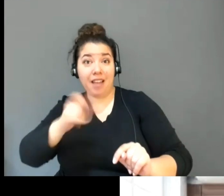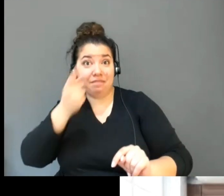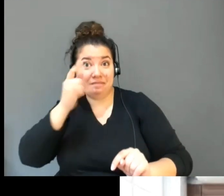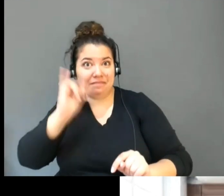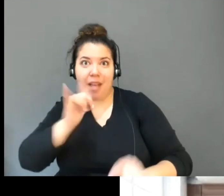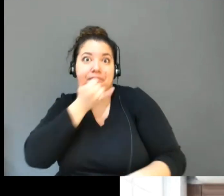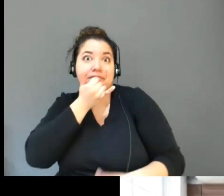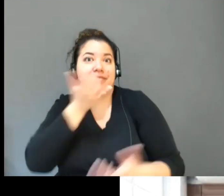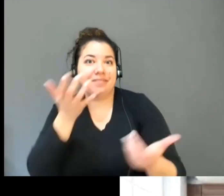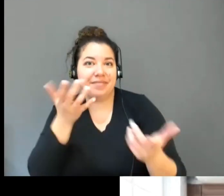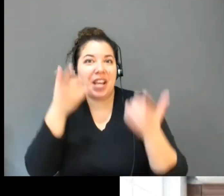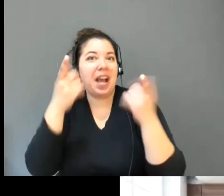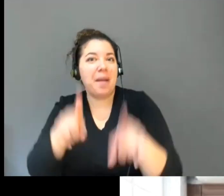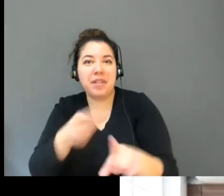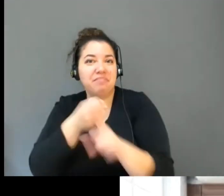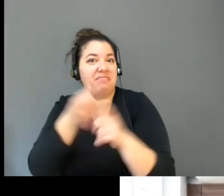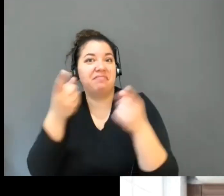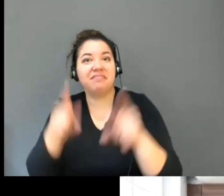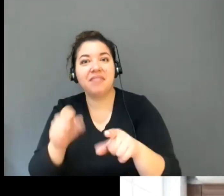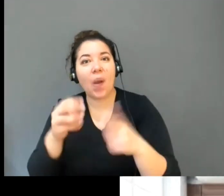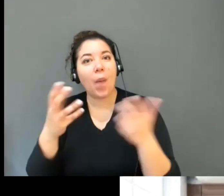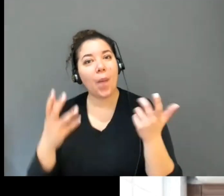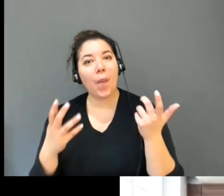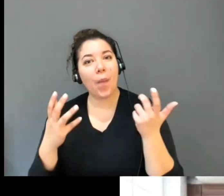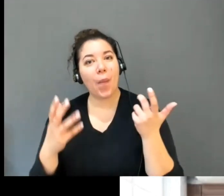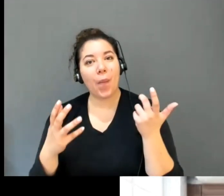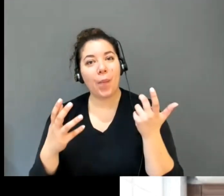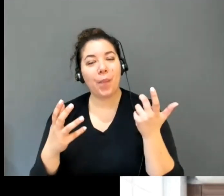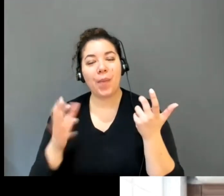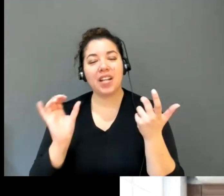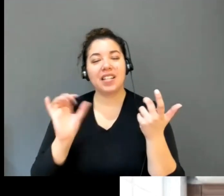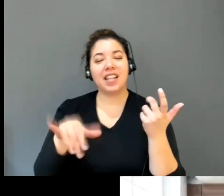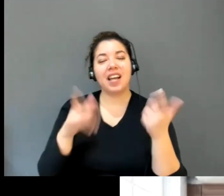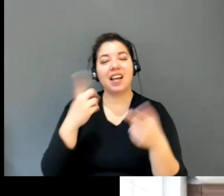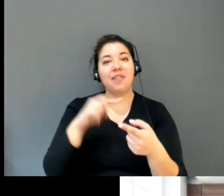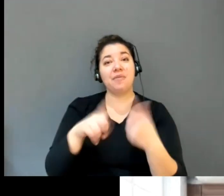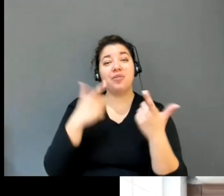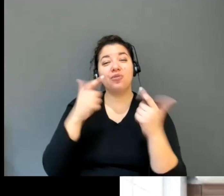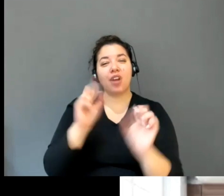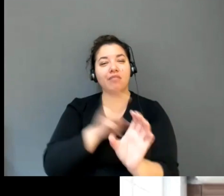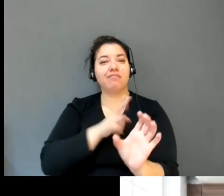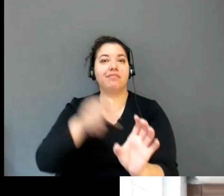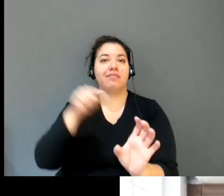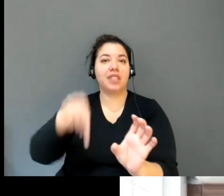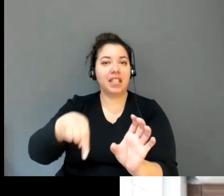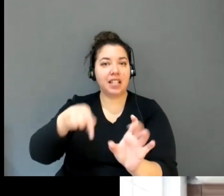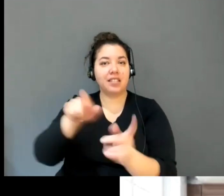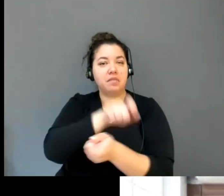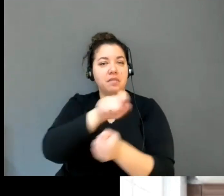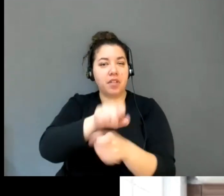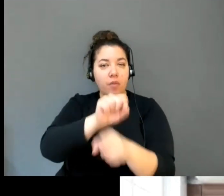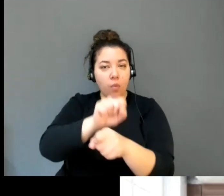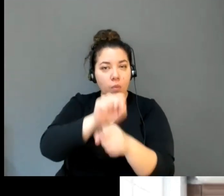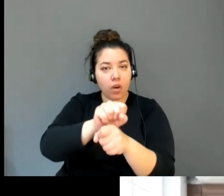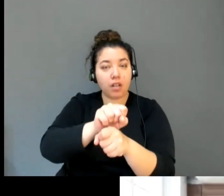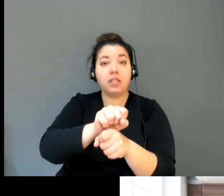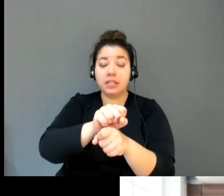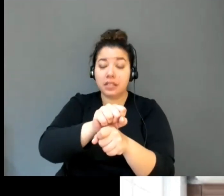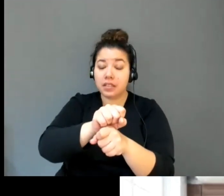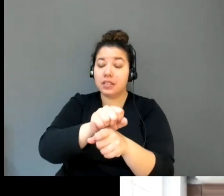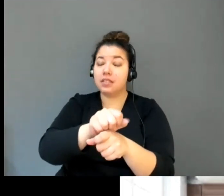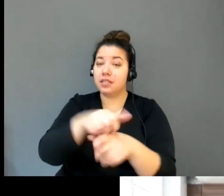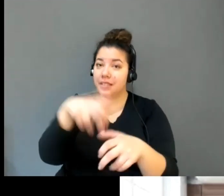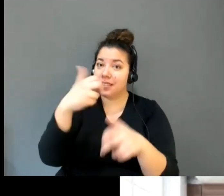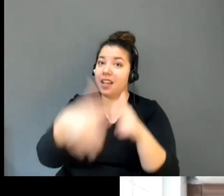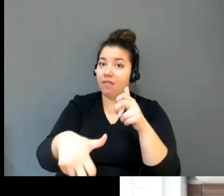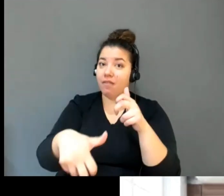accident. But in terms of when you're trying to get into this industry, it's tough. A lot of competition.